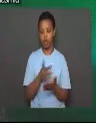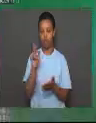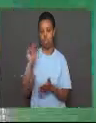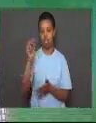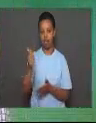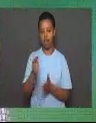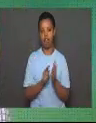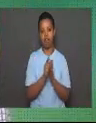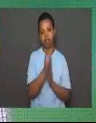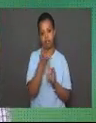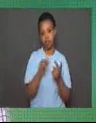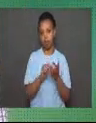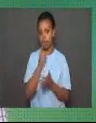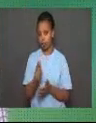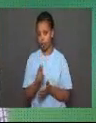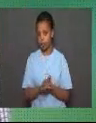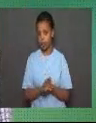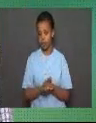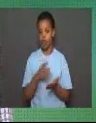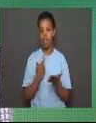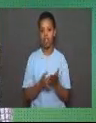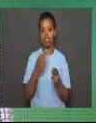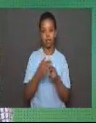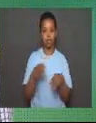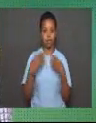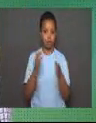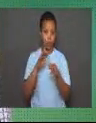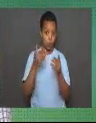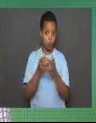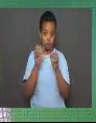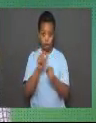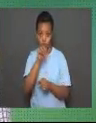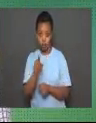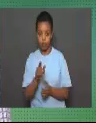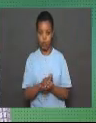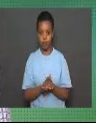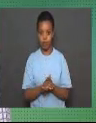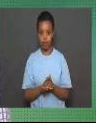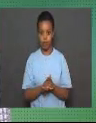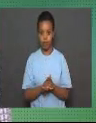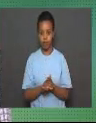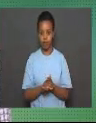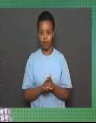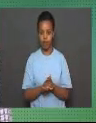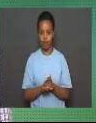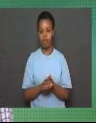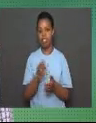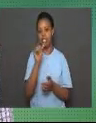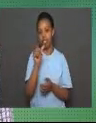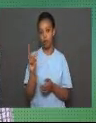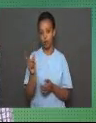DNA. Were you able to name all of the stages? There are quite a